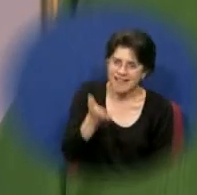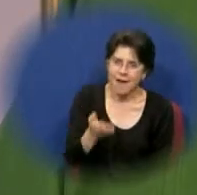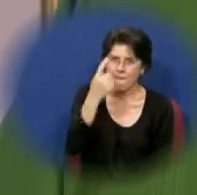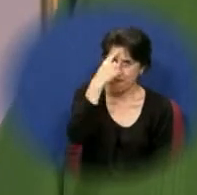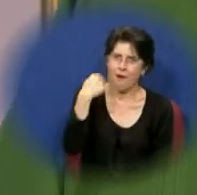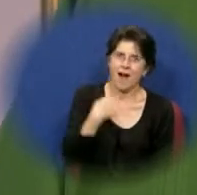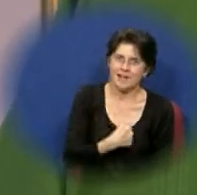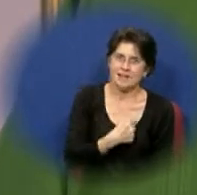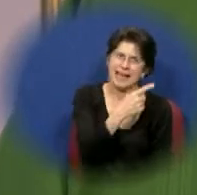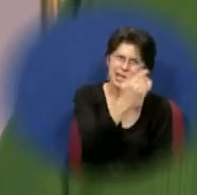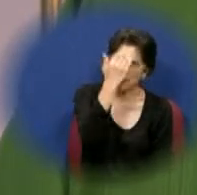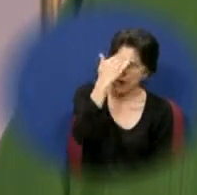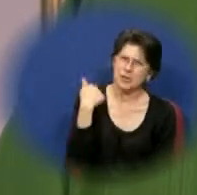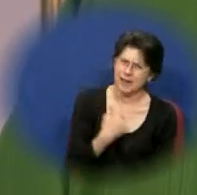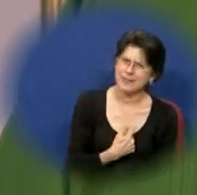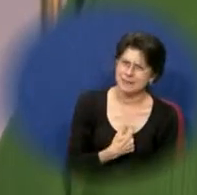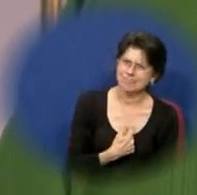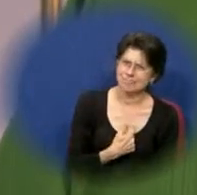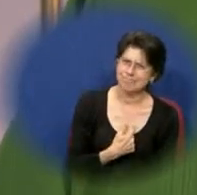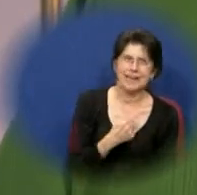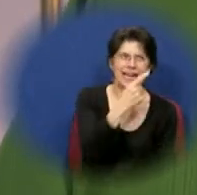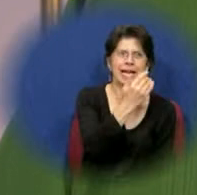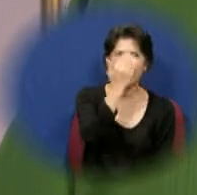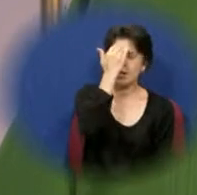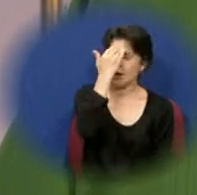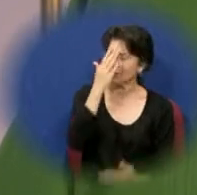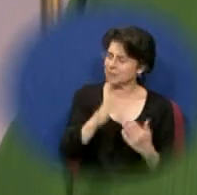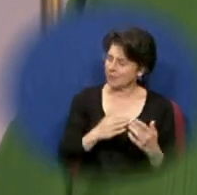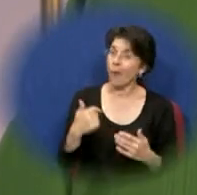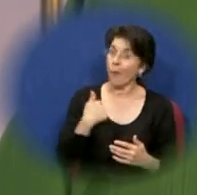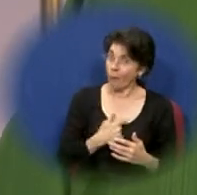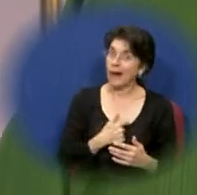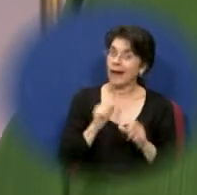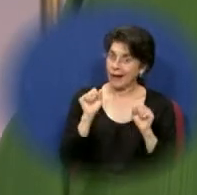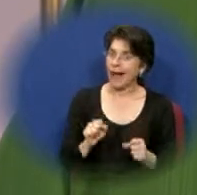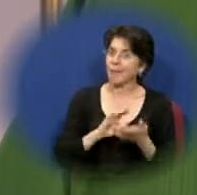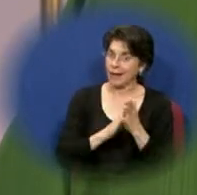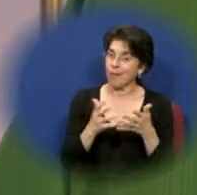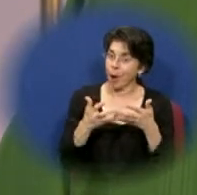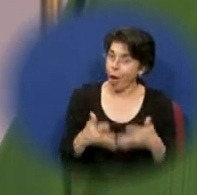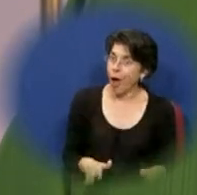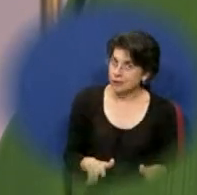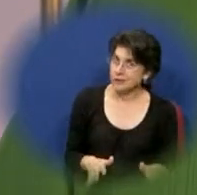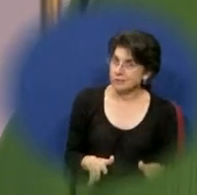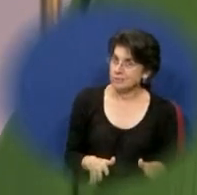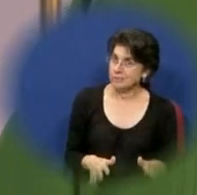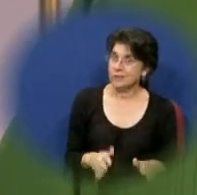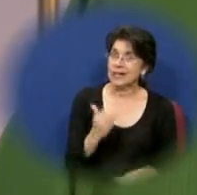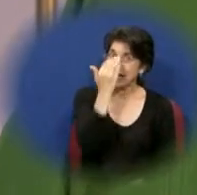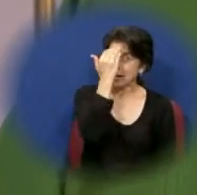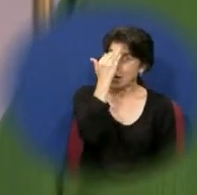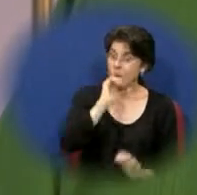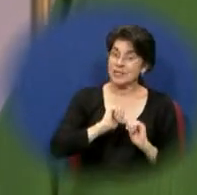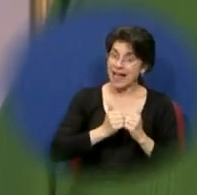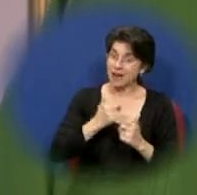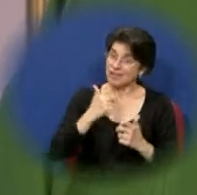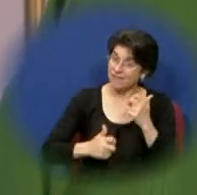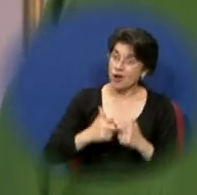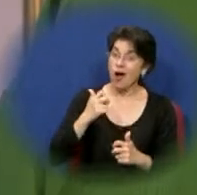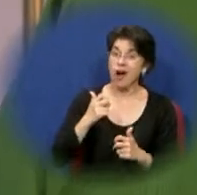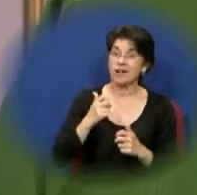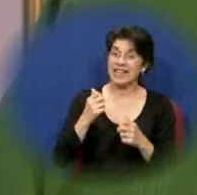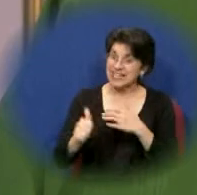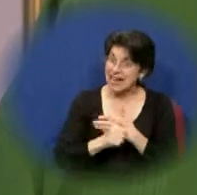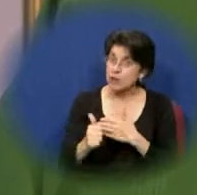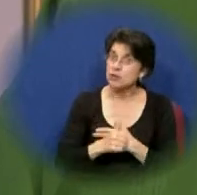so well and knows well that how lost we can become and actually how difficult and dangerous life can be